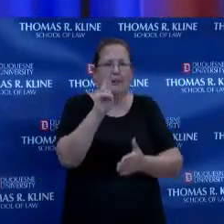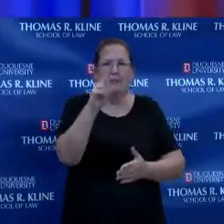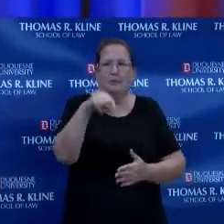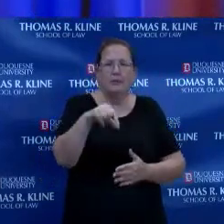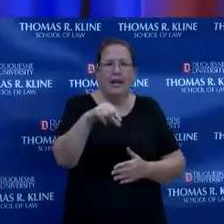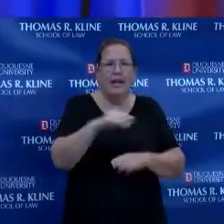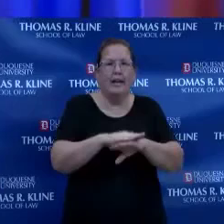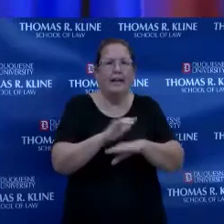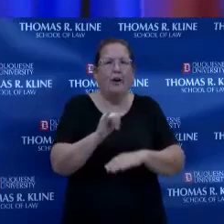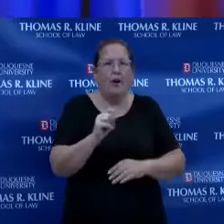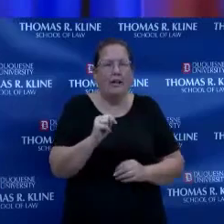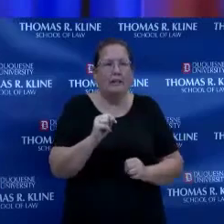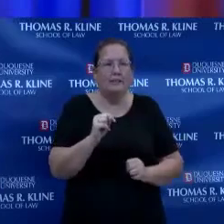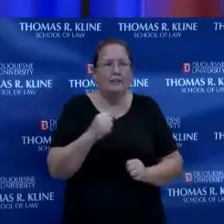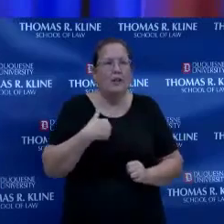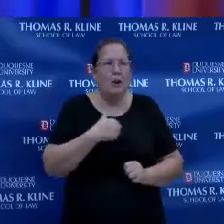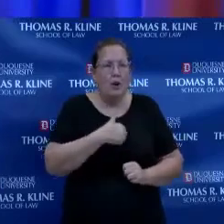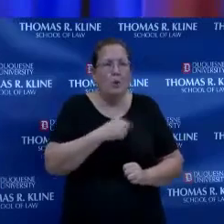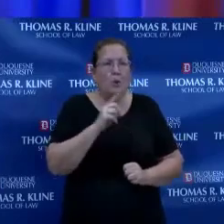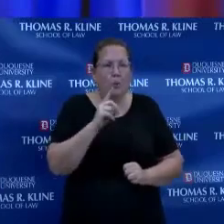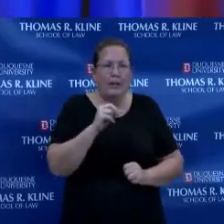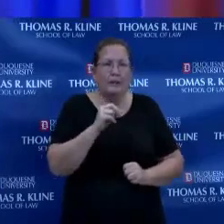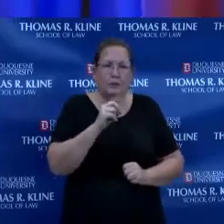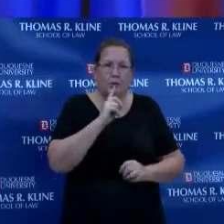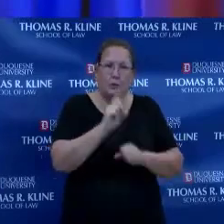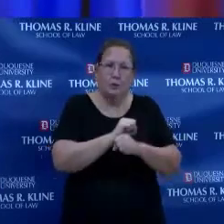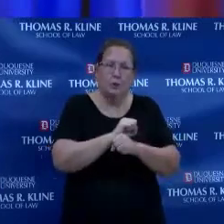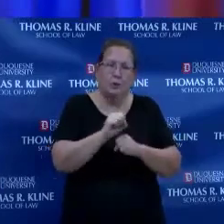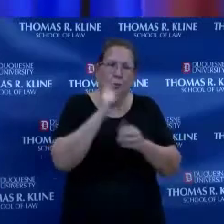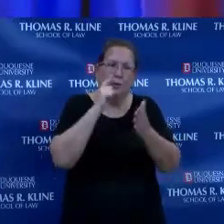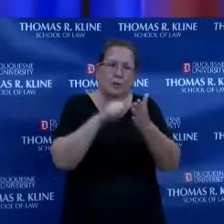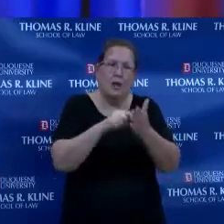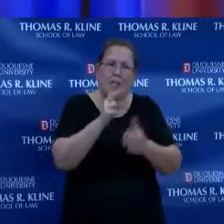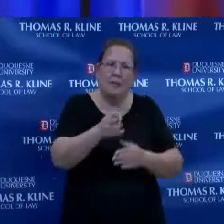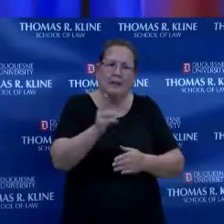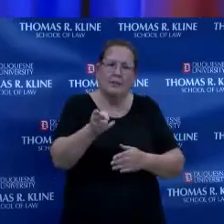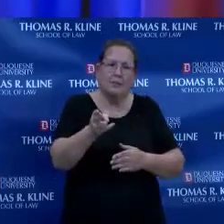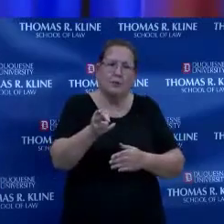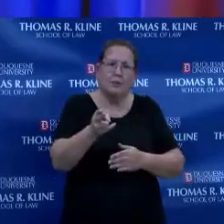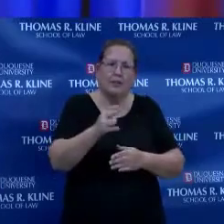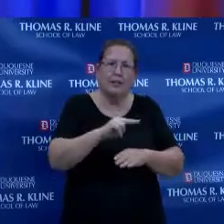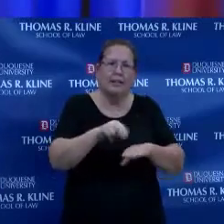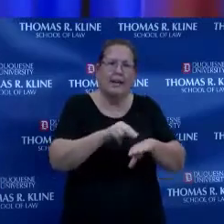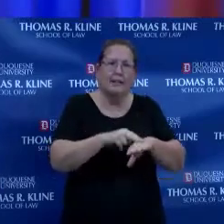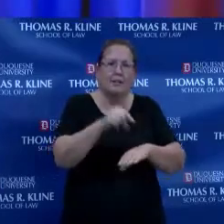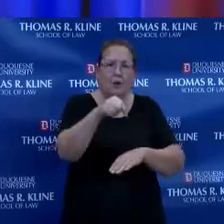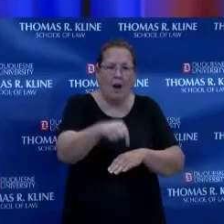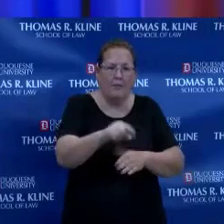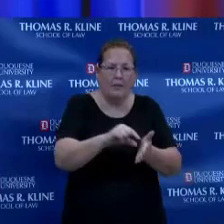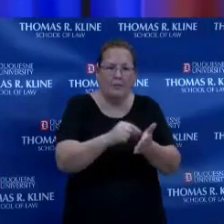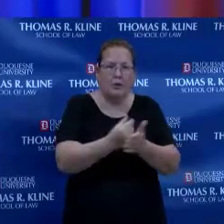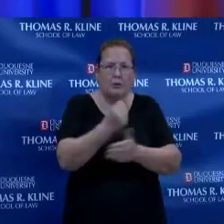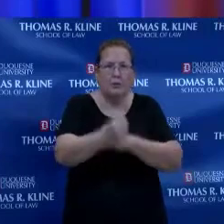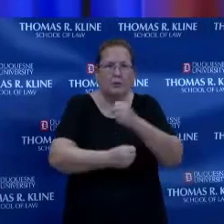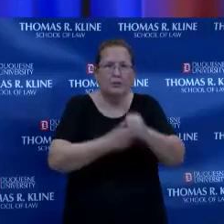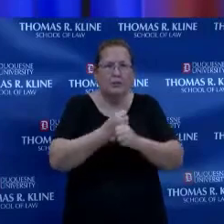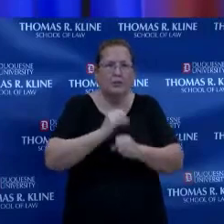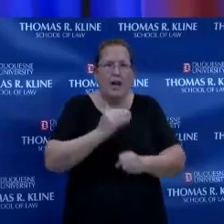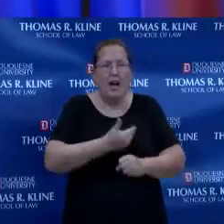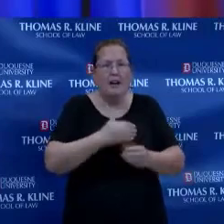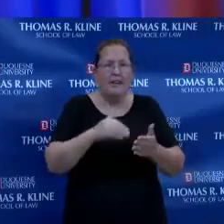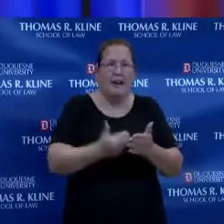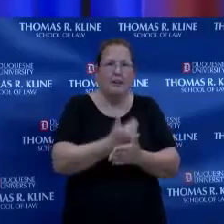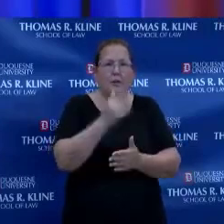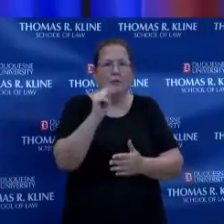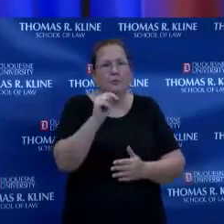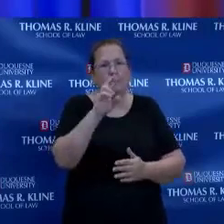beyond, we do recognize the historic nature of this inaugural year of our new Thomas R. Kline School of